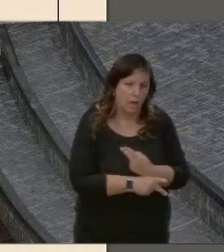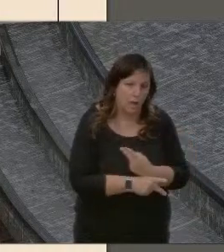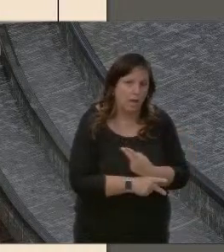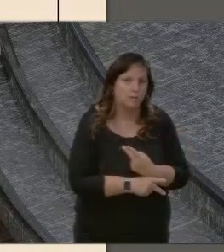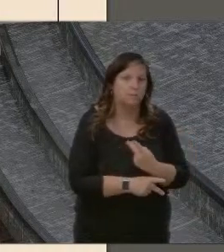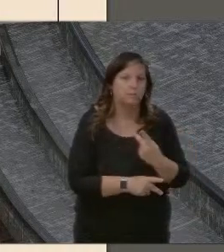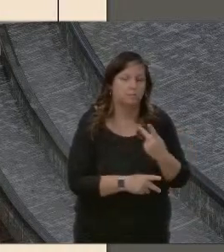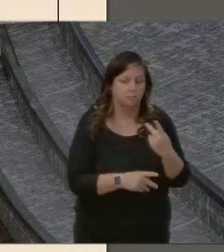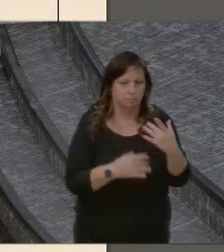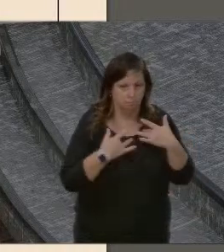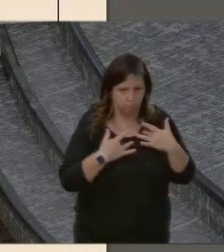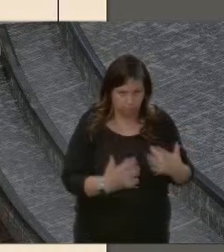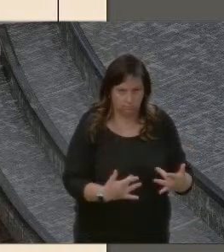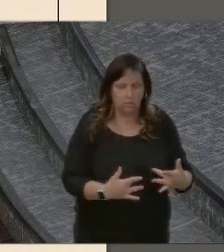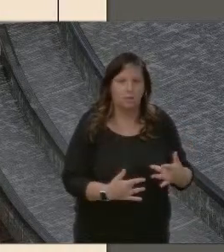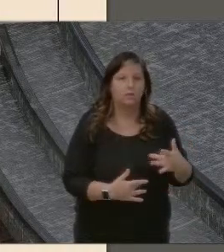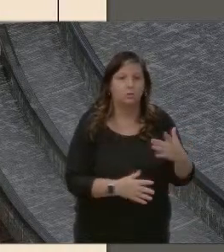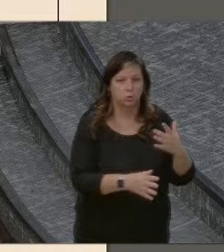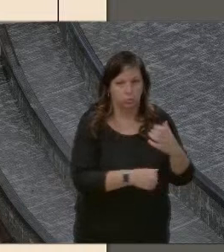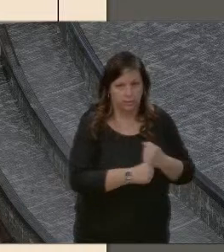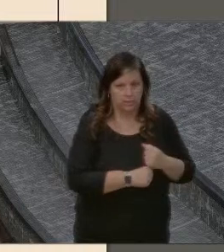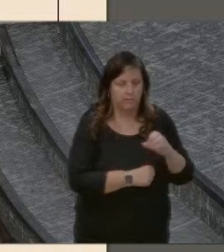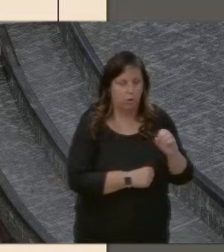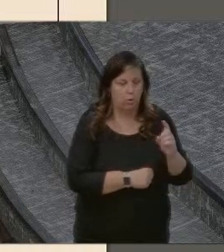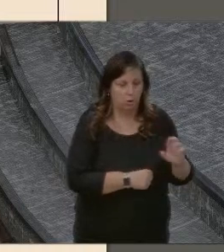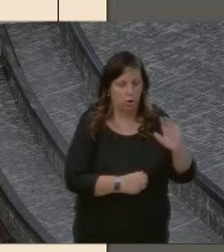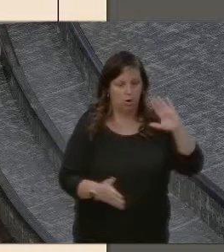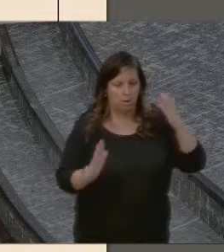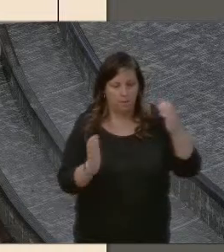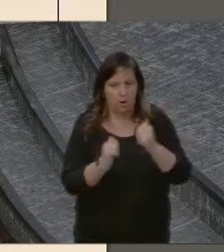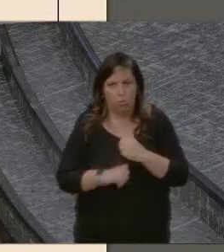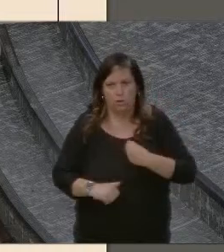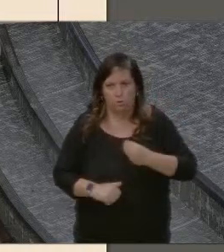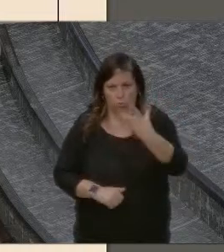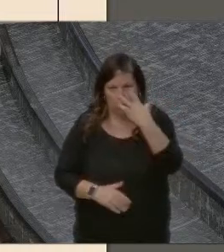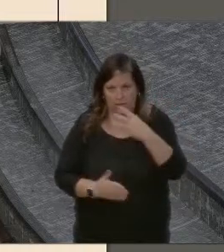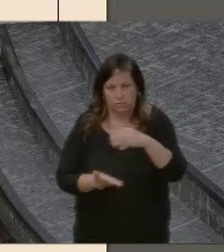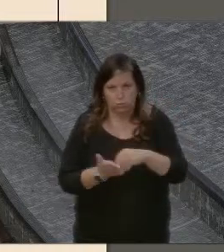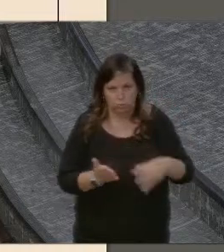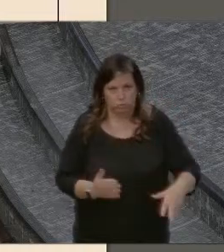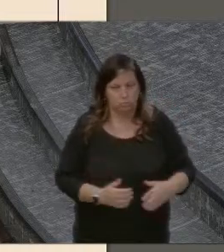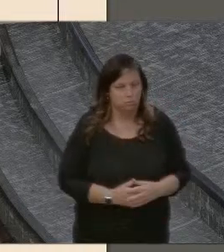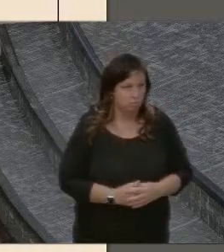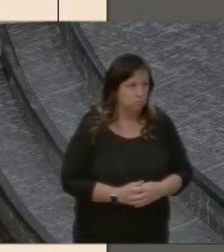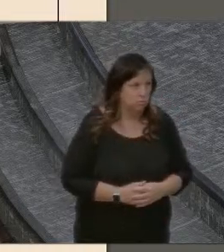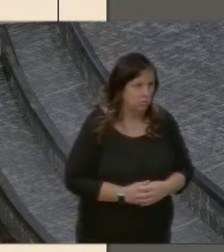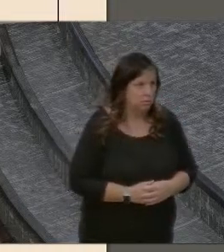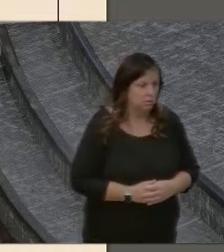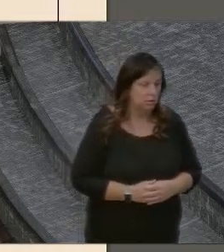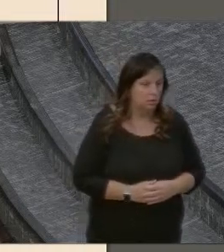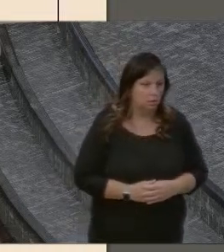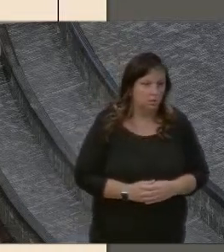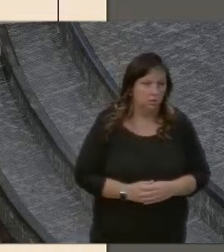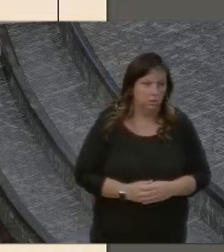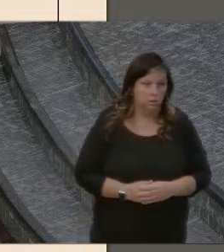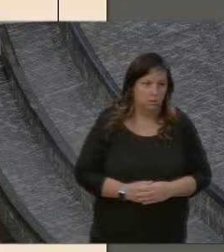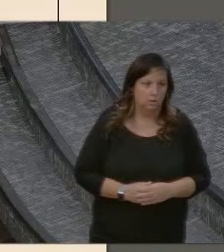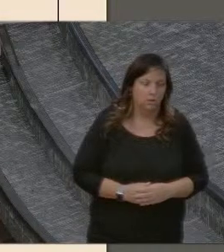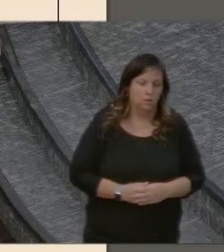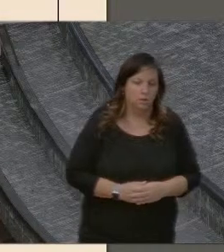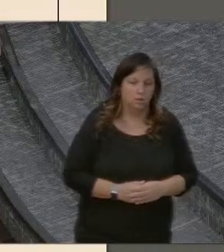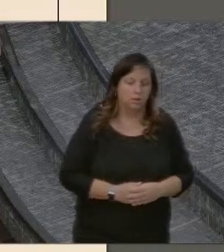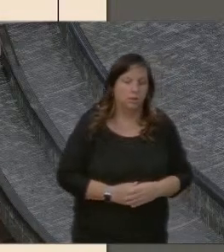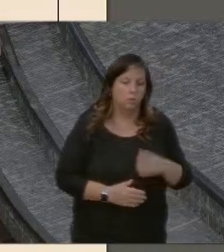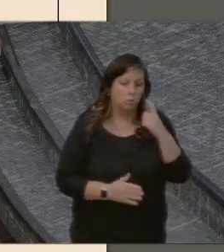ODR compared to white students. As you will see, the Latinx white